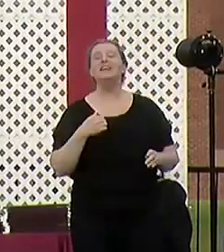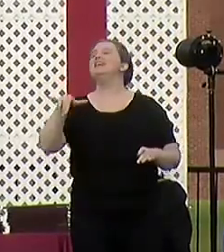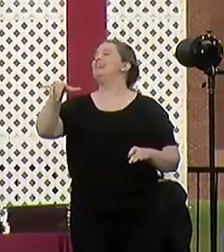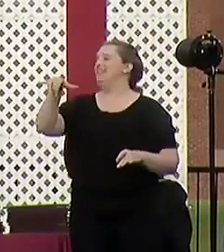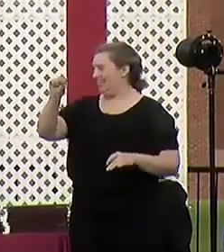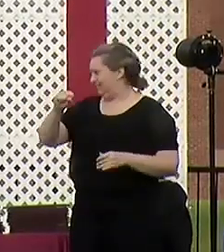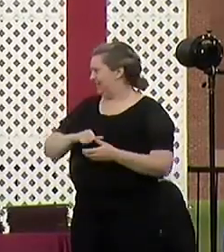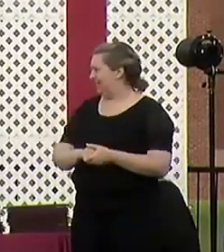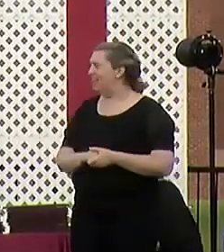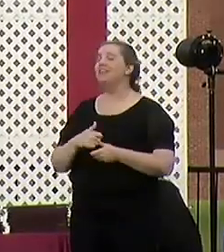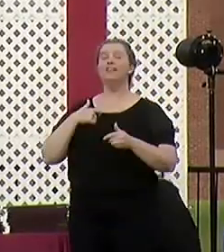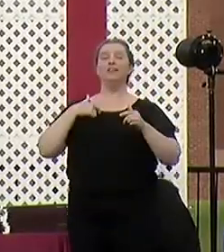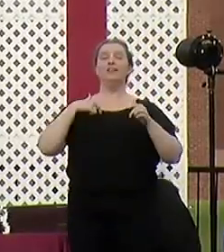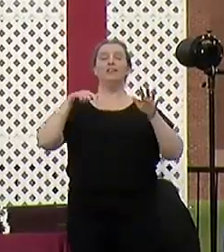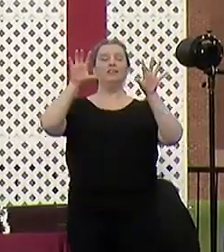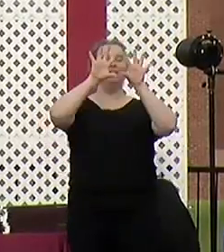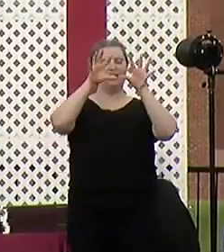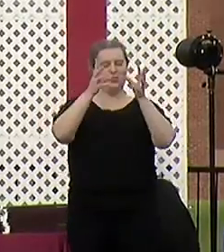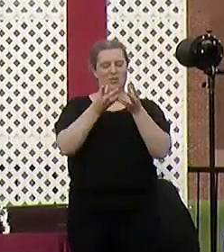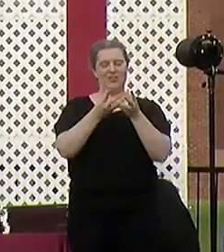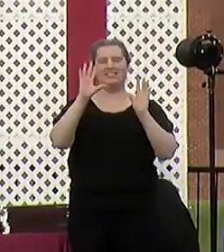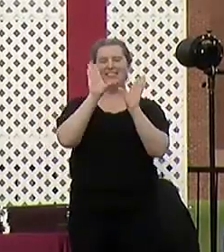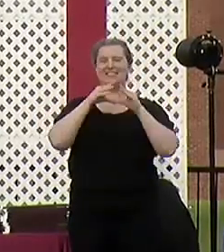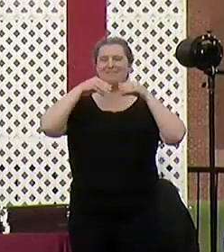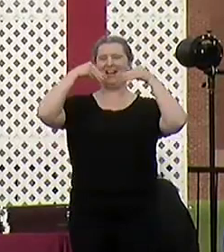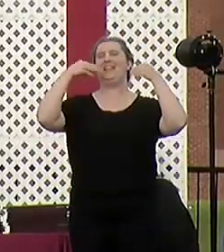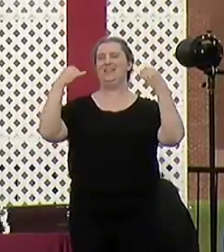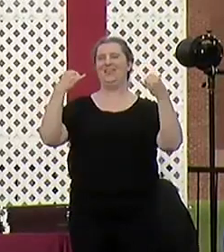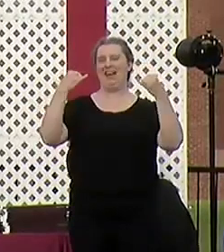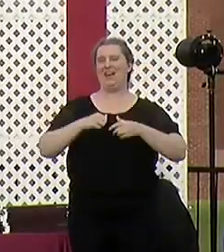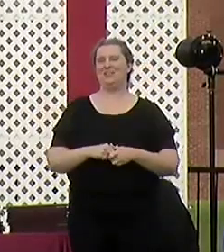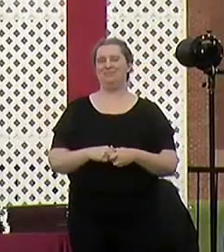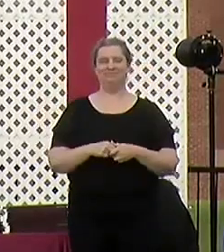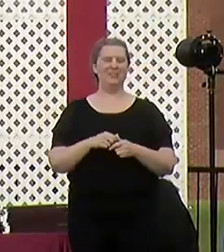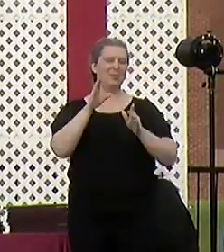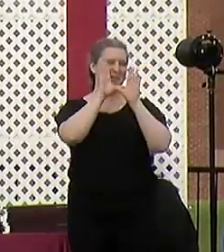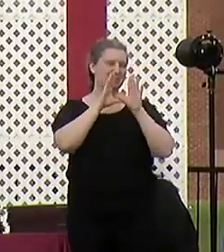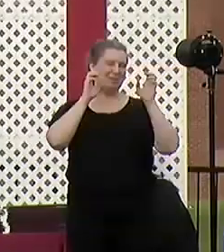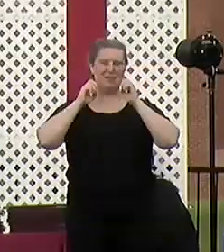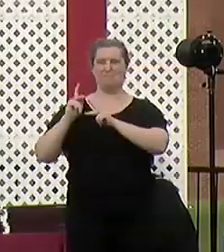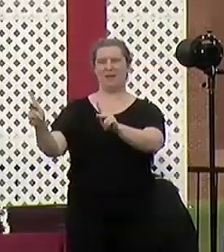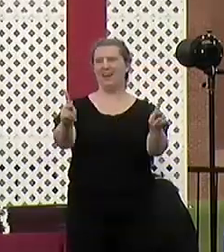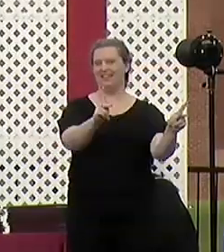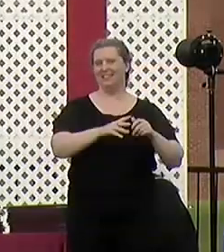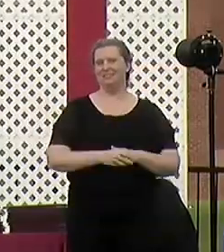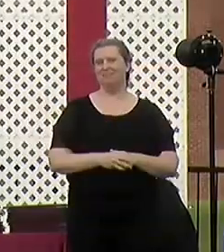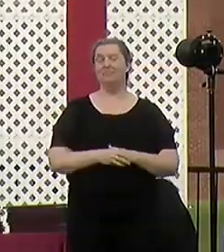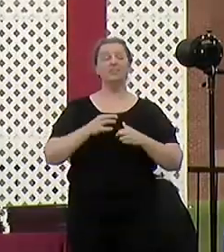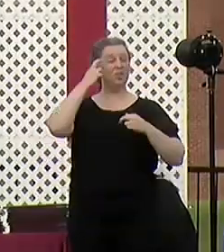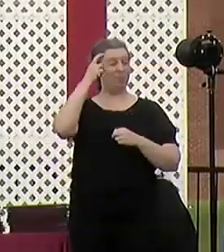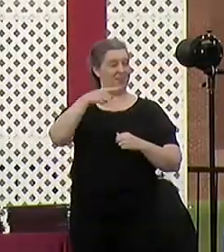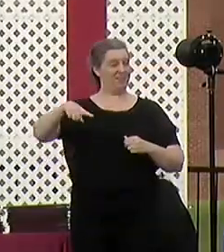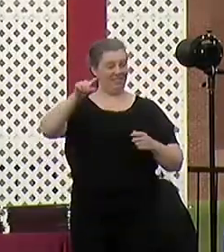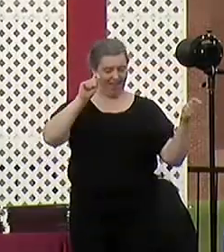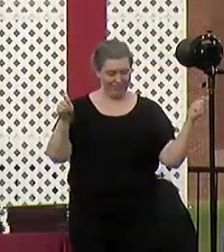Yes, the universe is smiling on you. And tonight we are smiling back. The reason you can handle